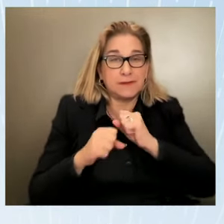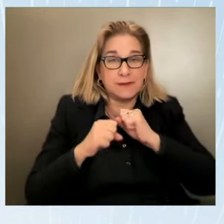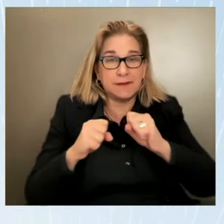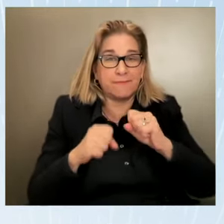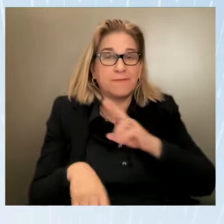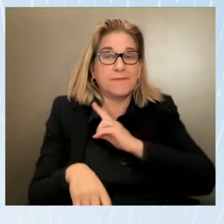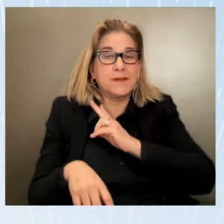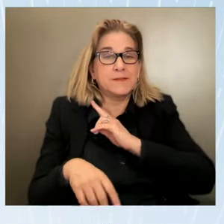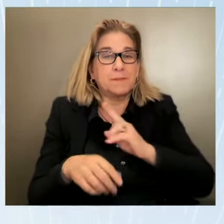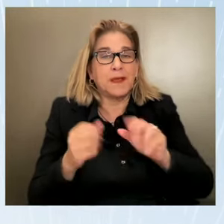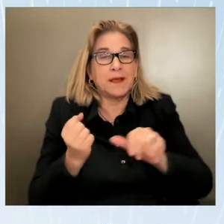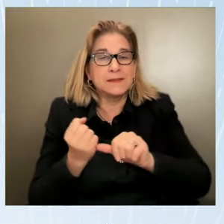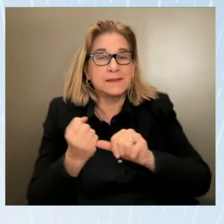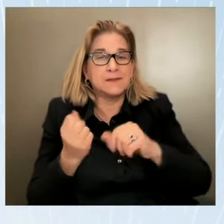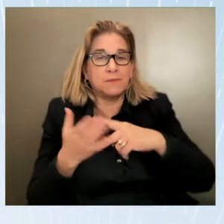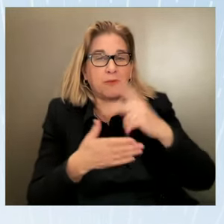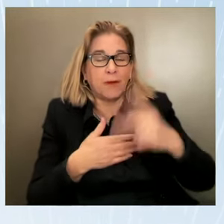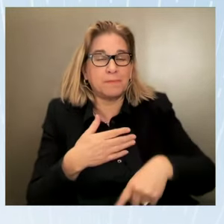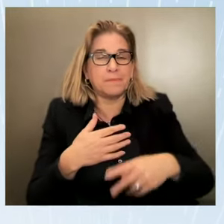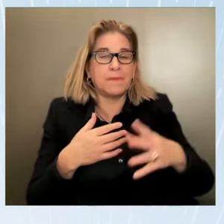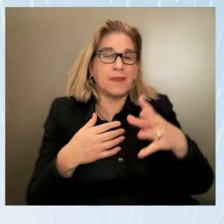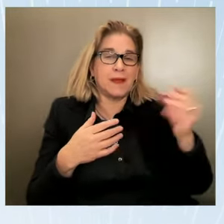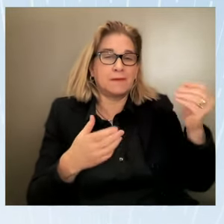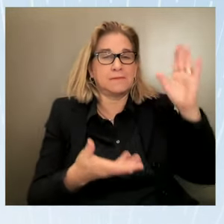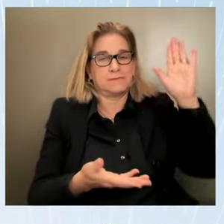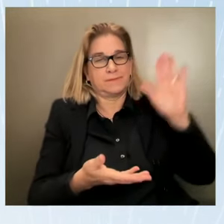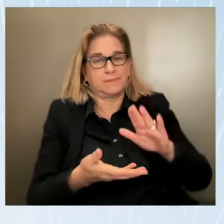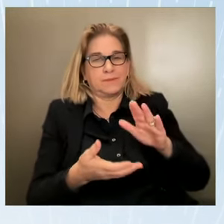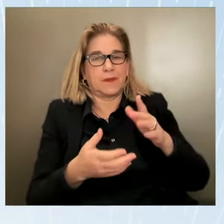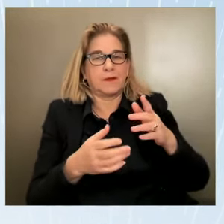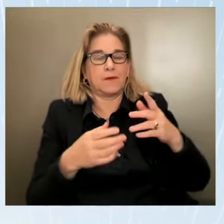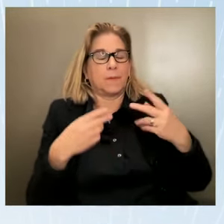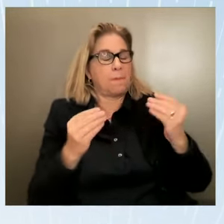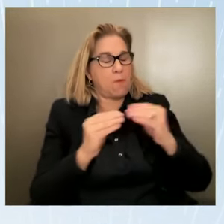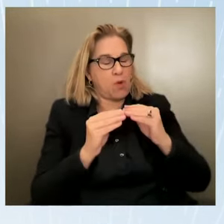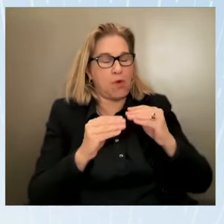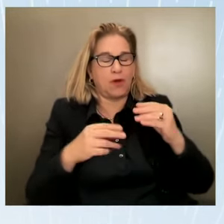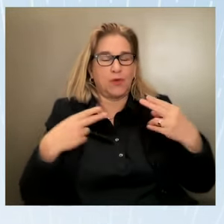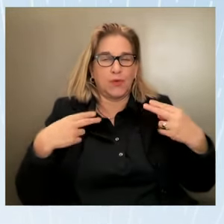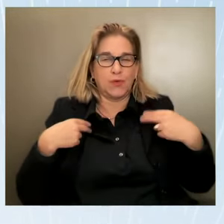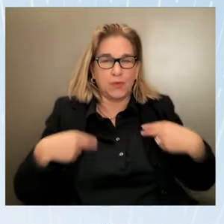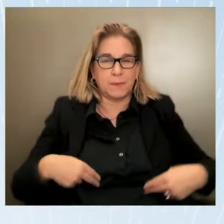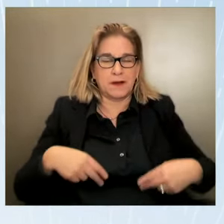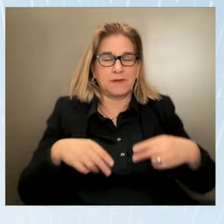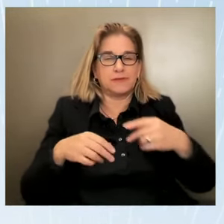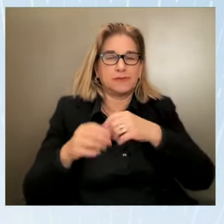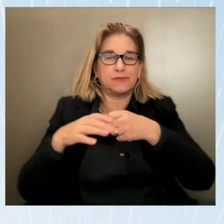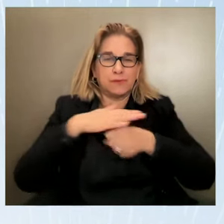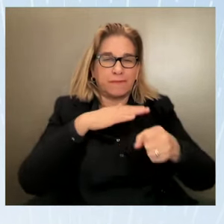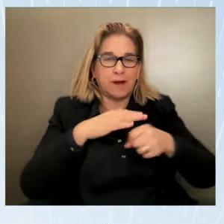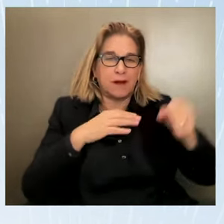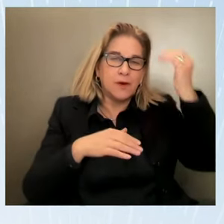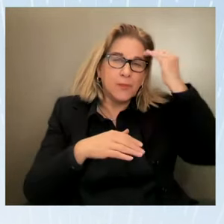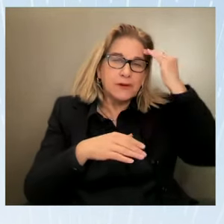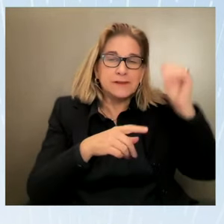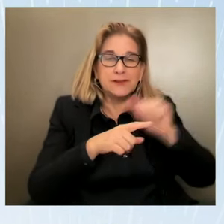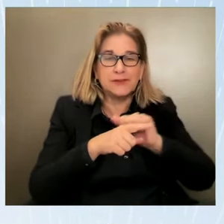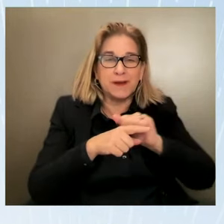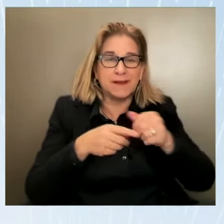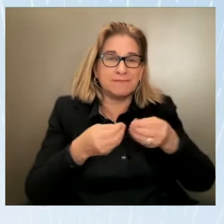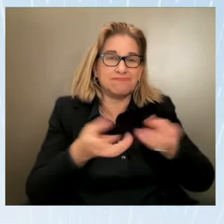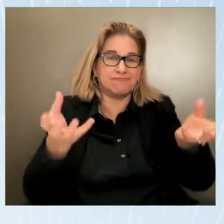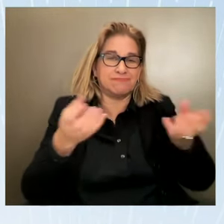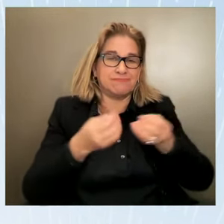will be available to all 70,000 of our employees, going to the points about increasing our eyes and ears across